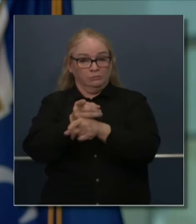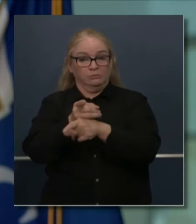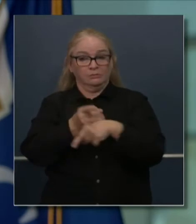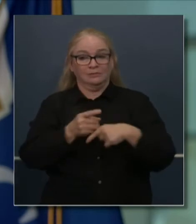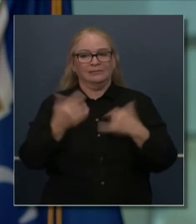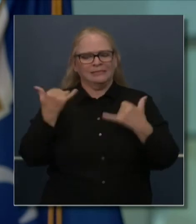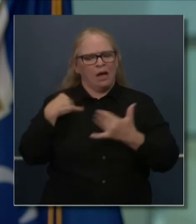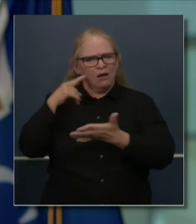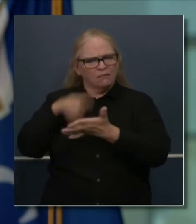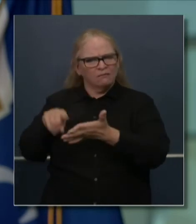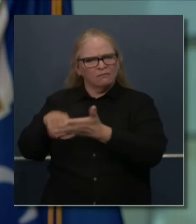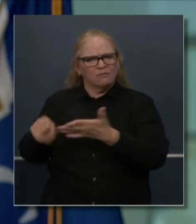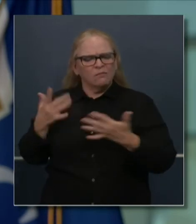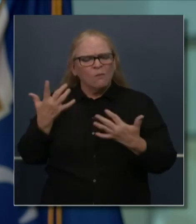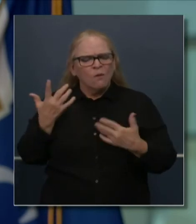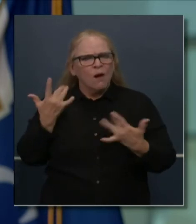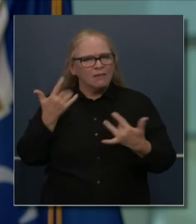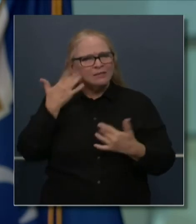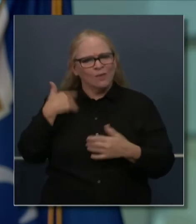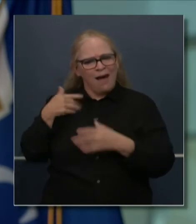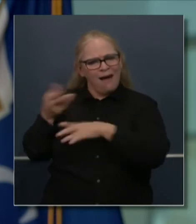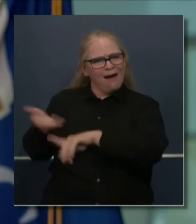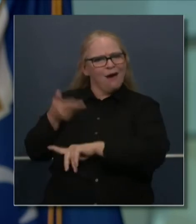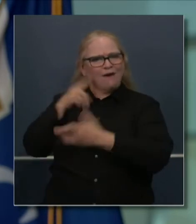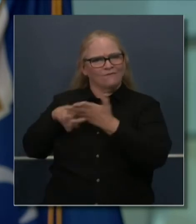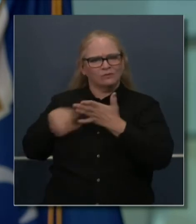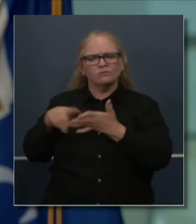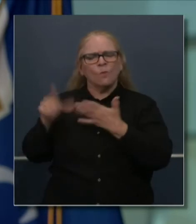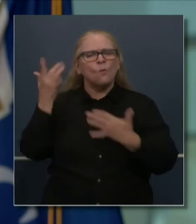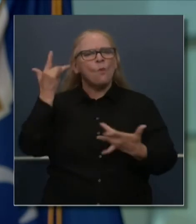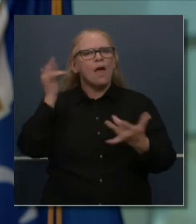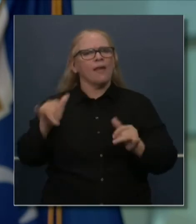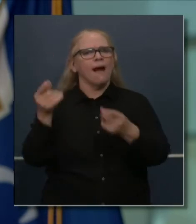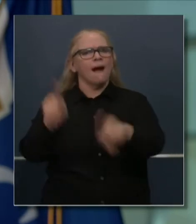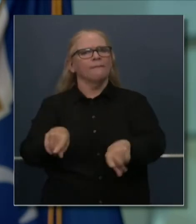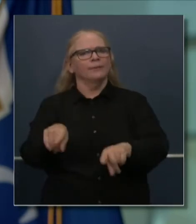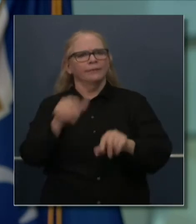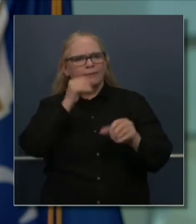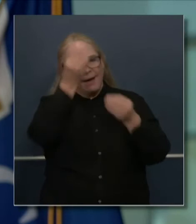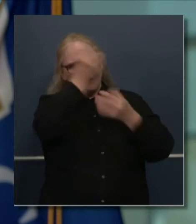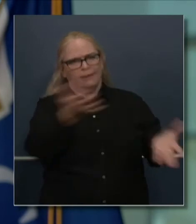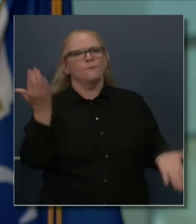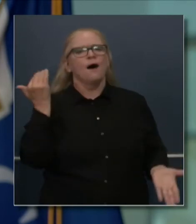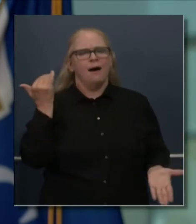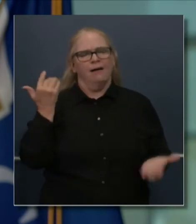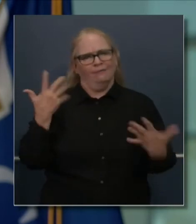say briefly that we did something else as it relates to